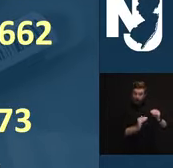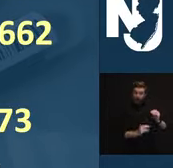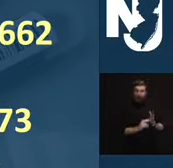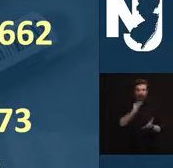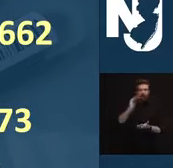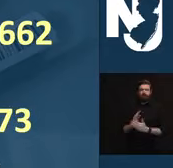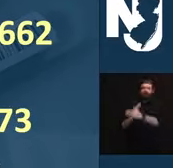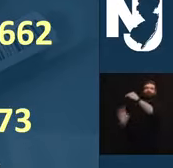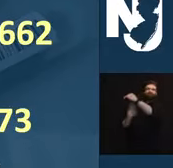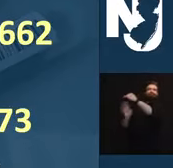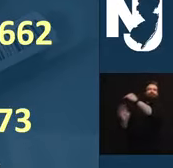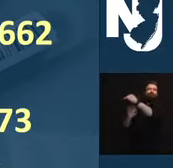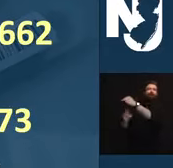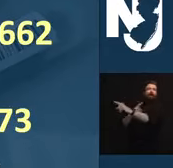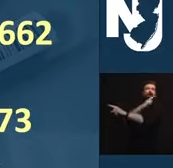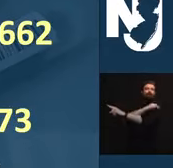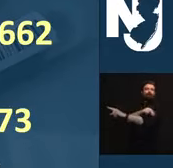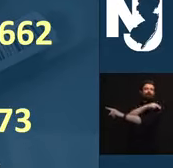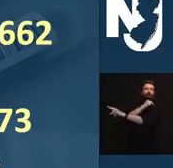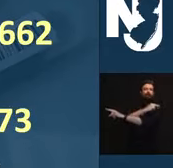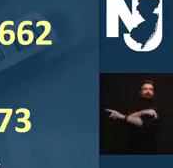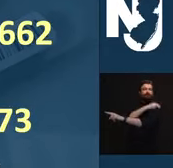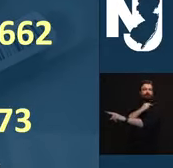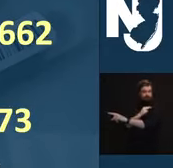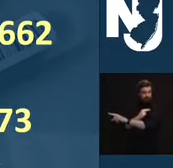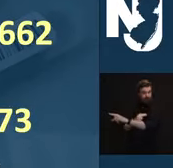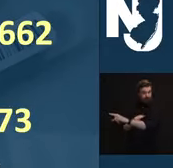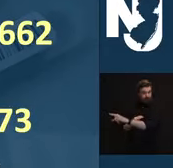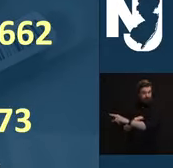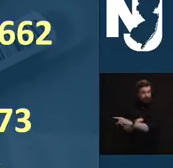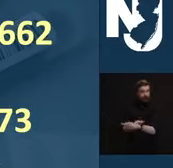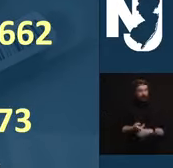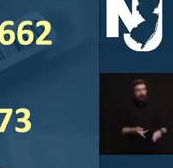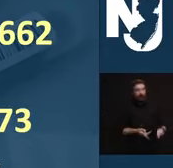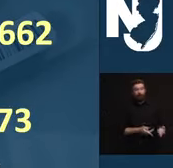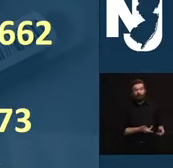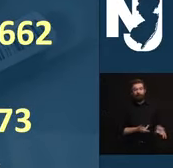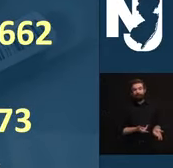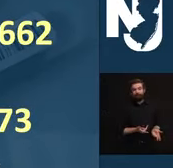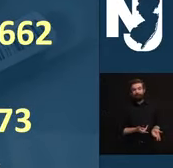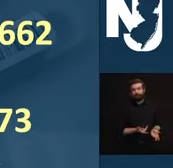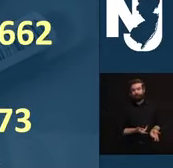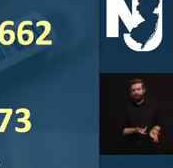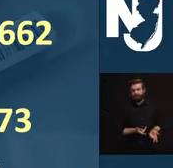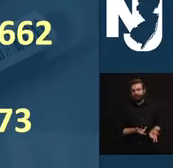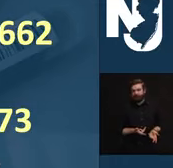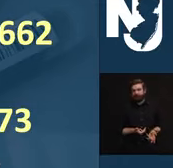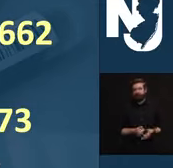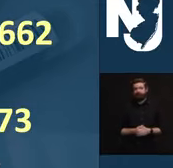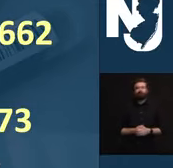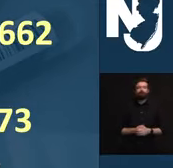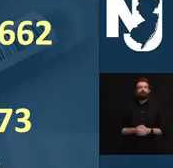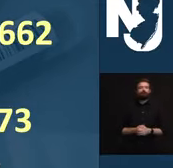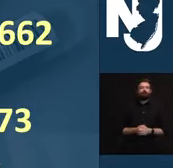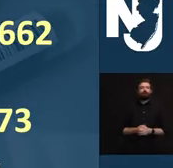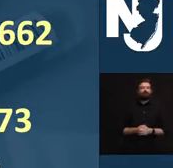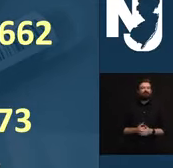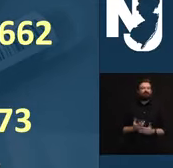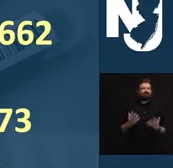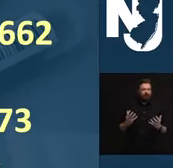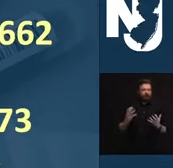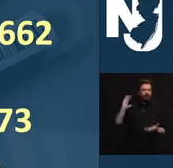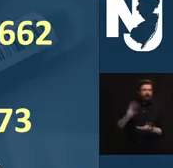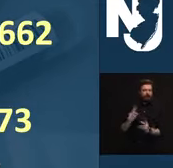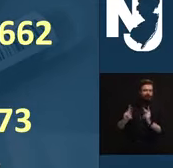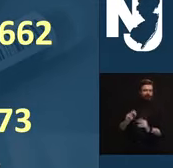the practices that allowed us to crush the curves in the first place. The fewer people in the hospital, the less pressure and less risk